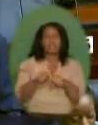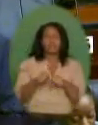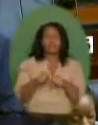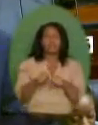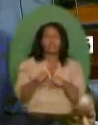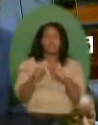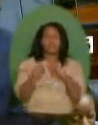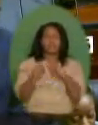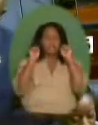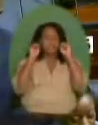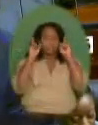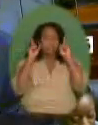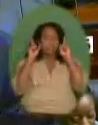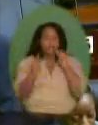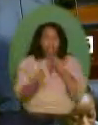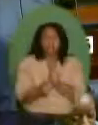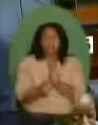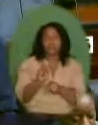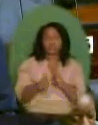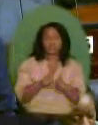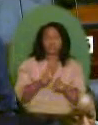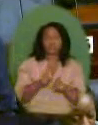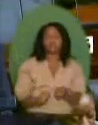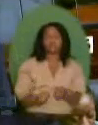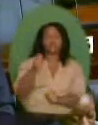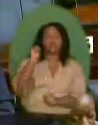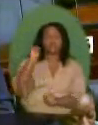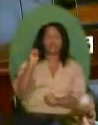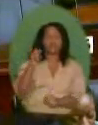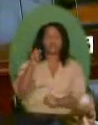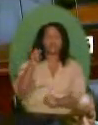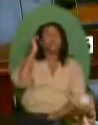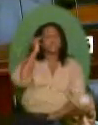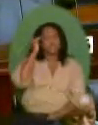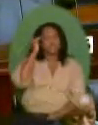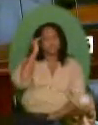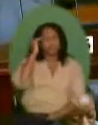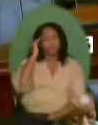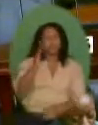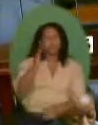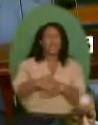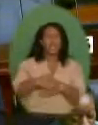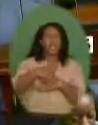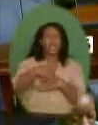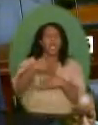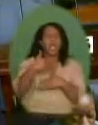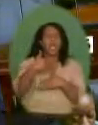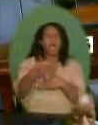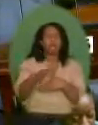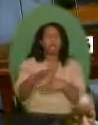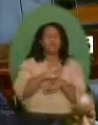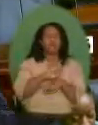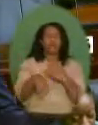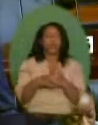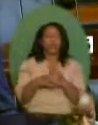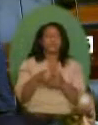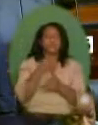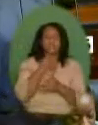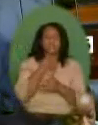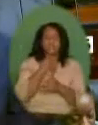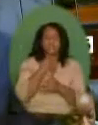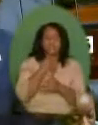you and will surprise most people in Trinidad and Tobago to know that after all that has been said and is being